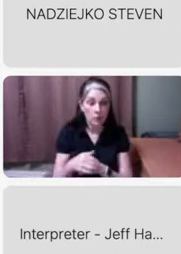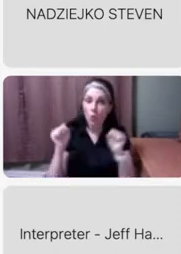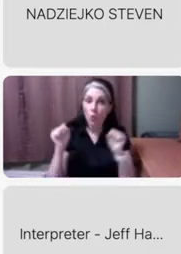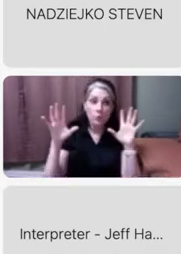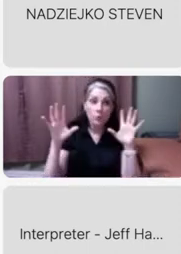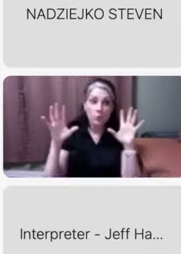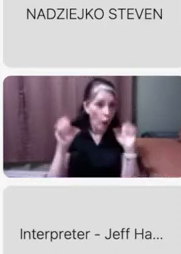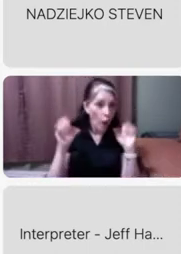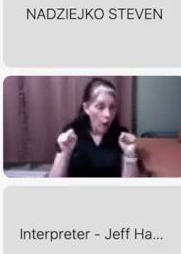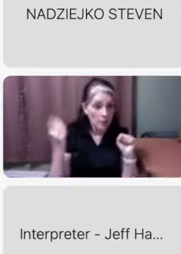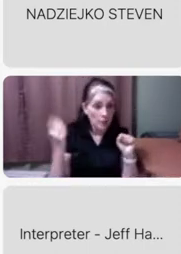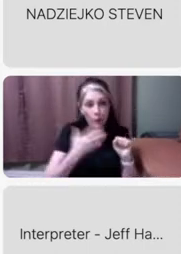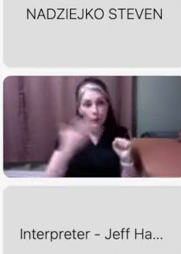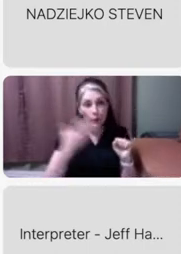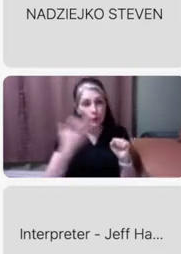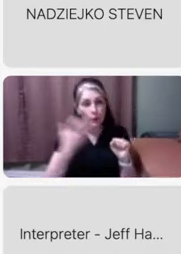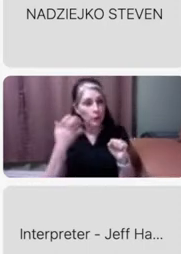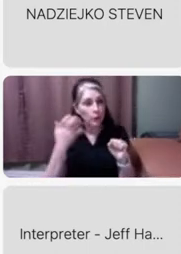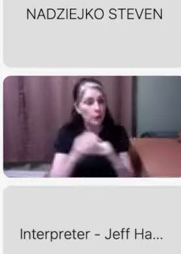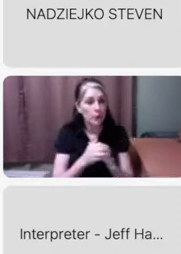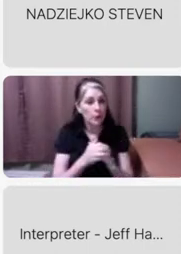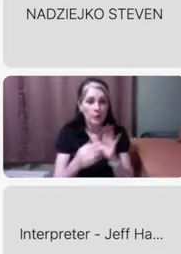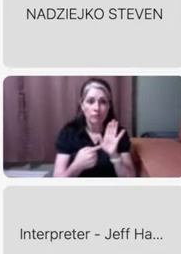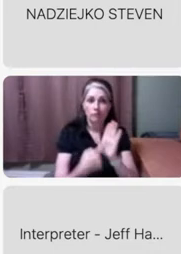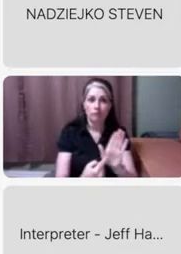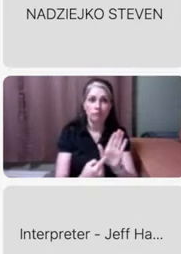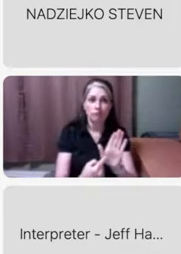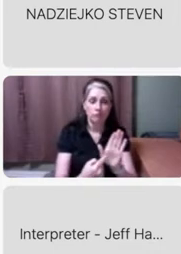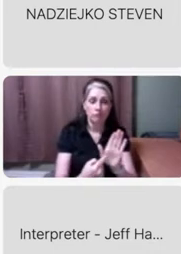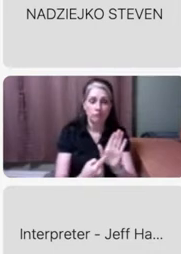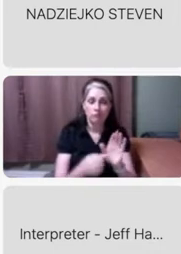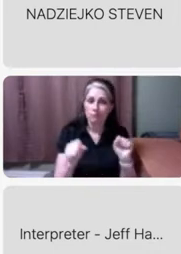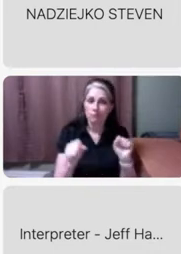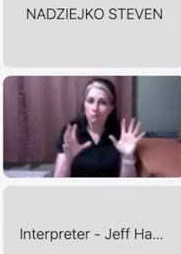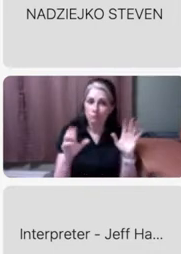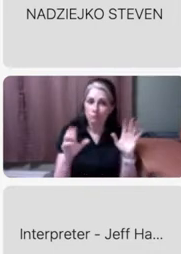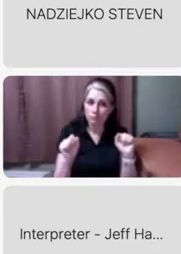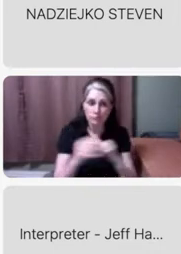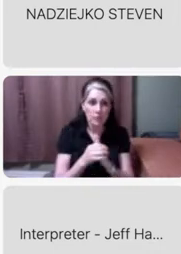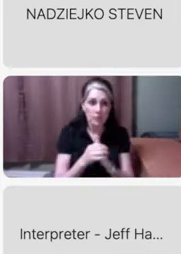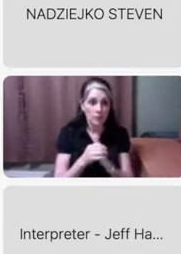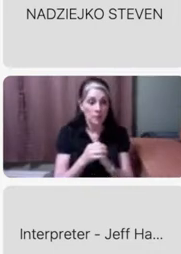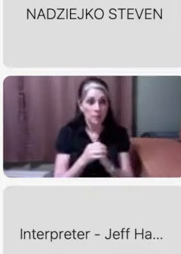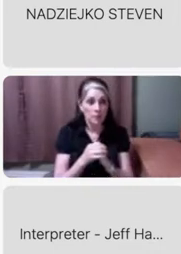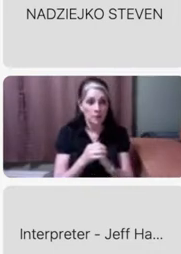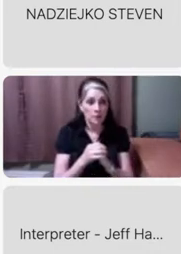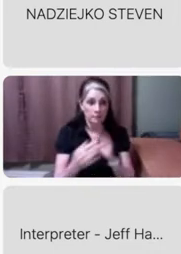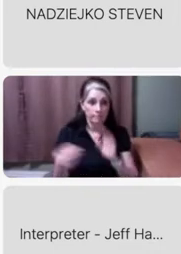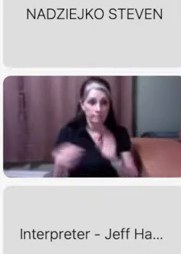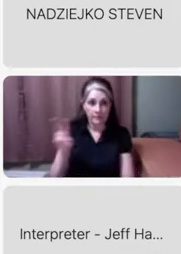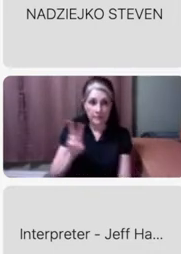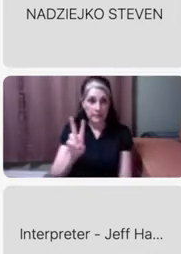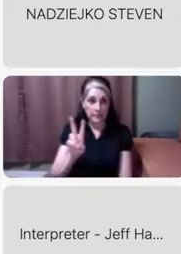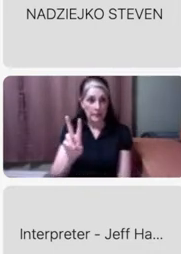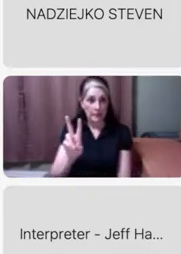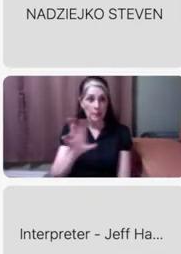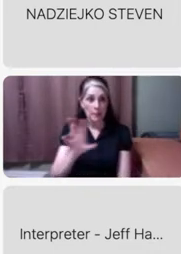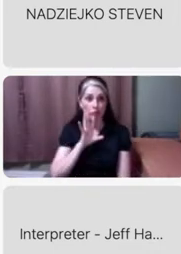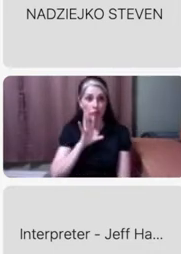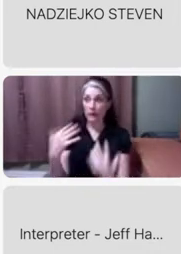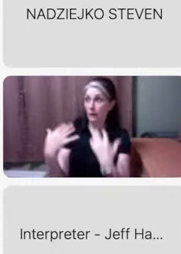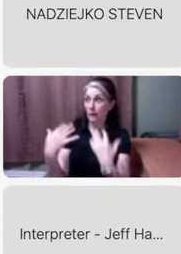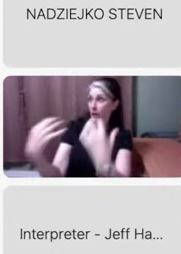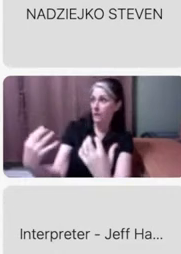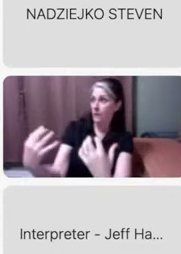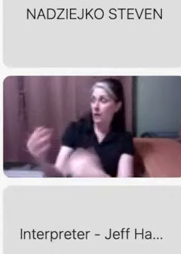confidence that you exude um speaking in front of people is always difficult it's difficult for everyone that's that people do it all the